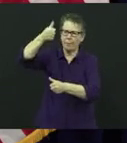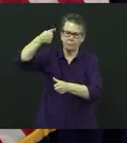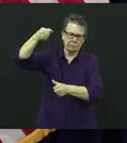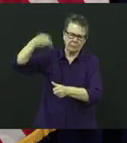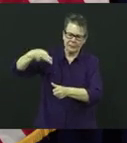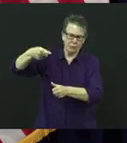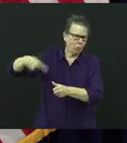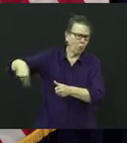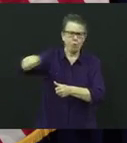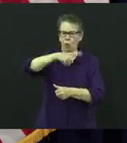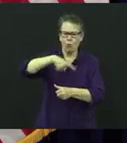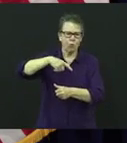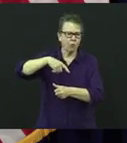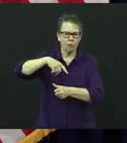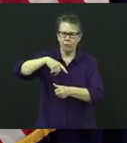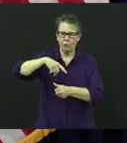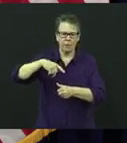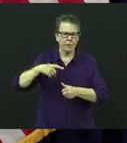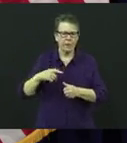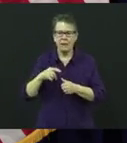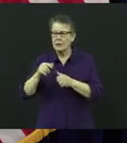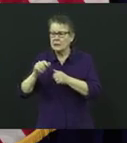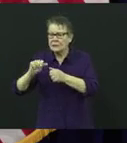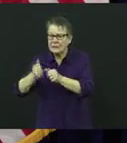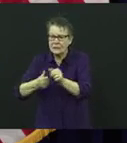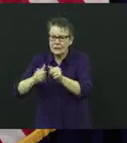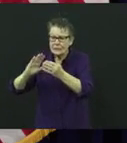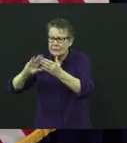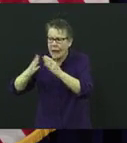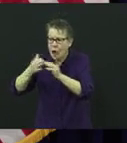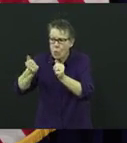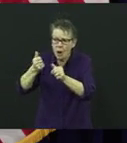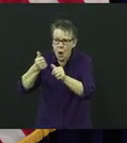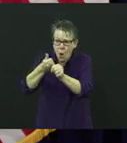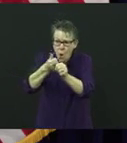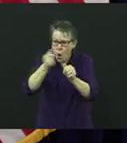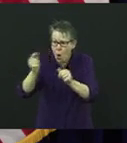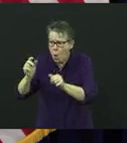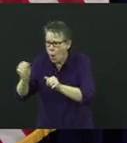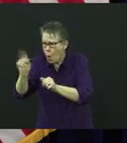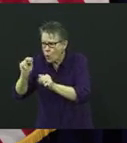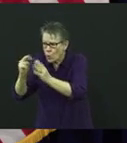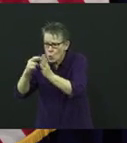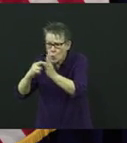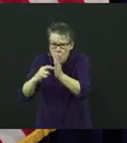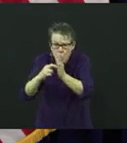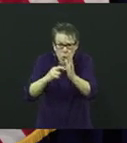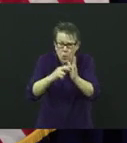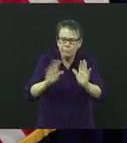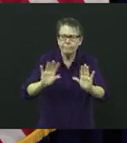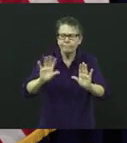from one community to another. And I think the mayor understands that. He's as good a leader as there is anywhere in the state, if